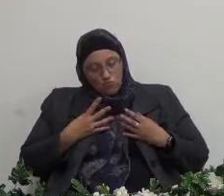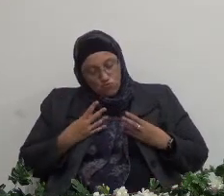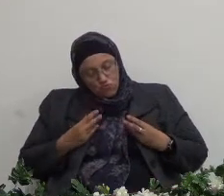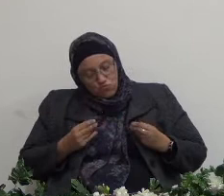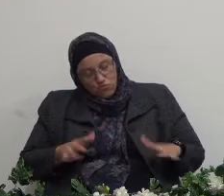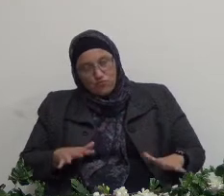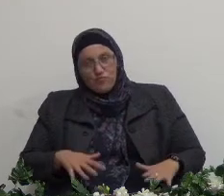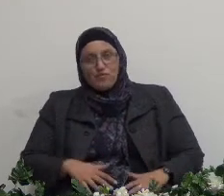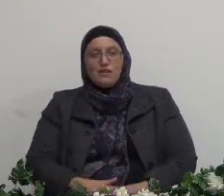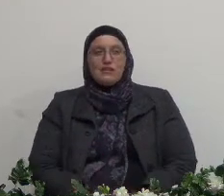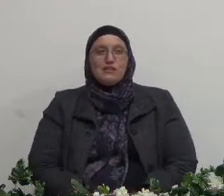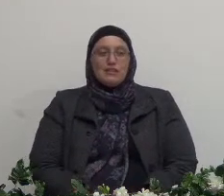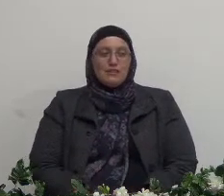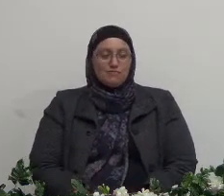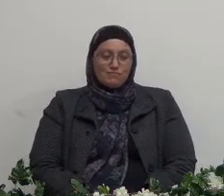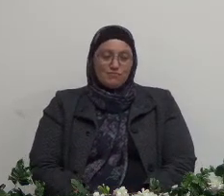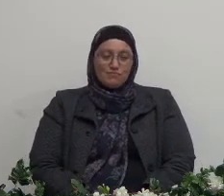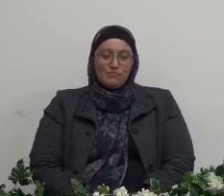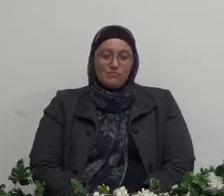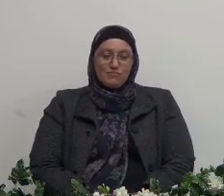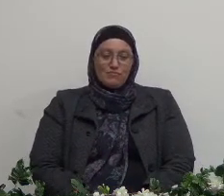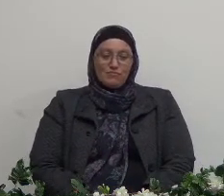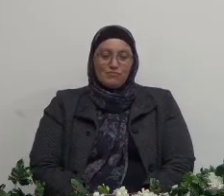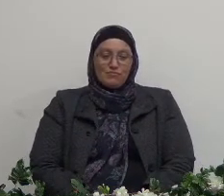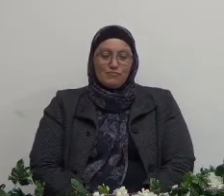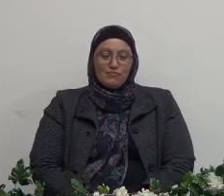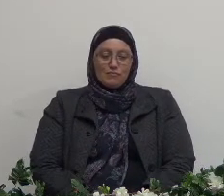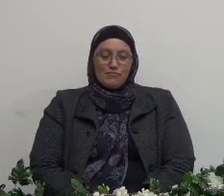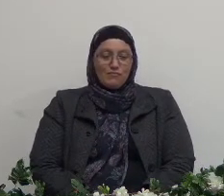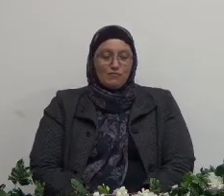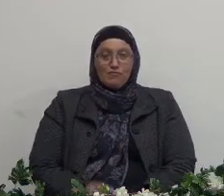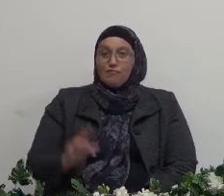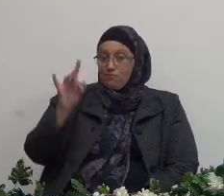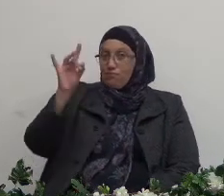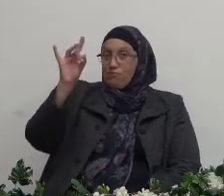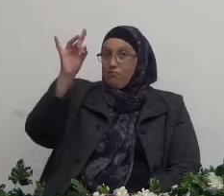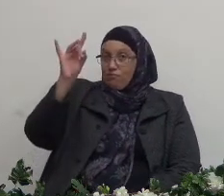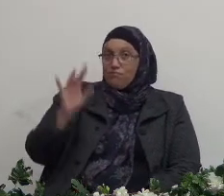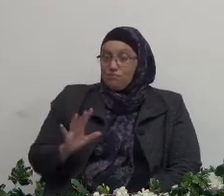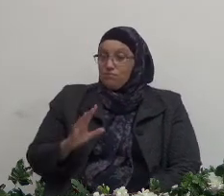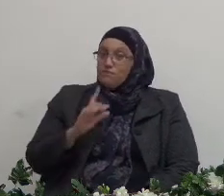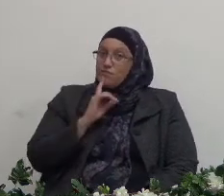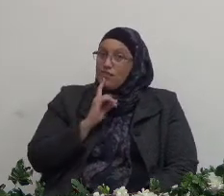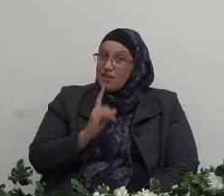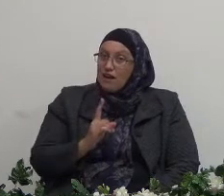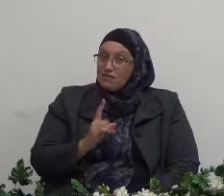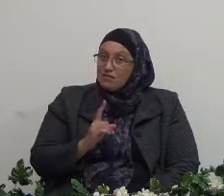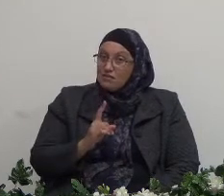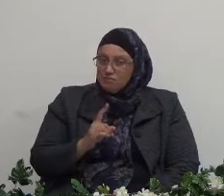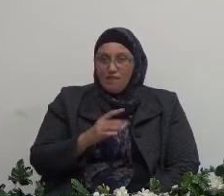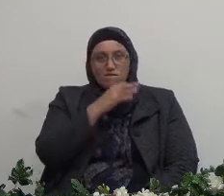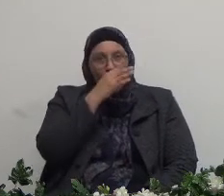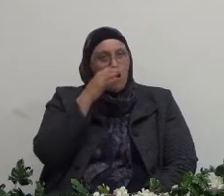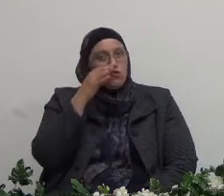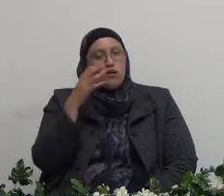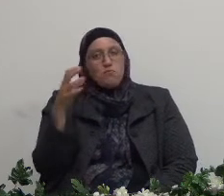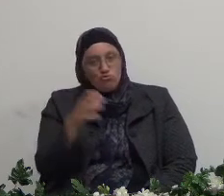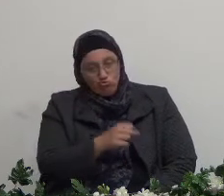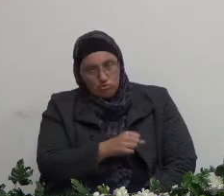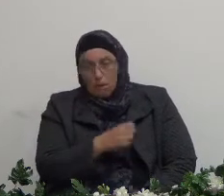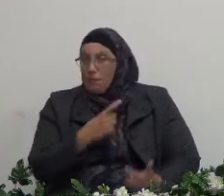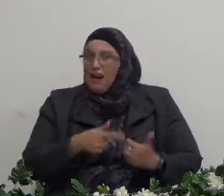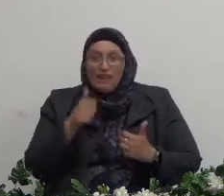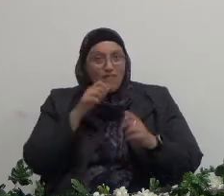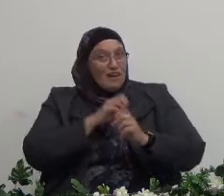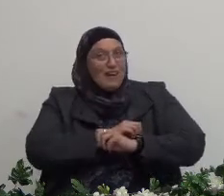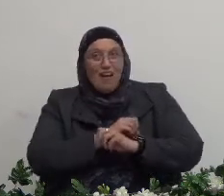in Islam, it would have become an obligation upon ourselves, which we would have made obligatory upon ourselves to give